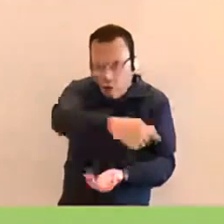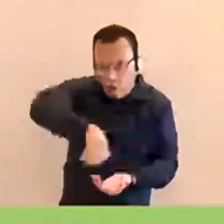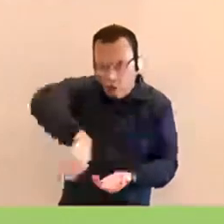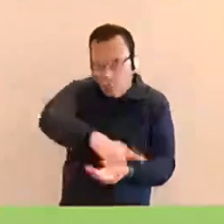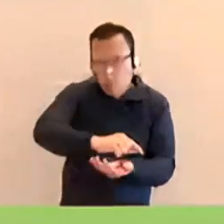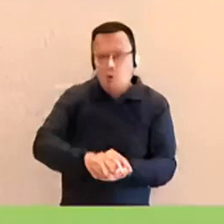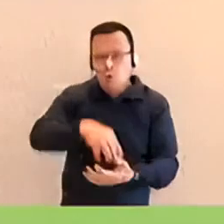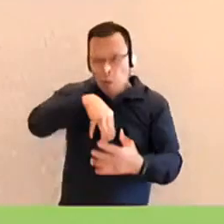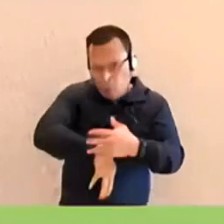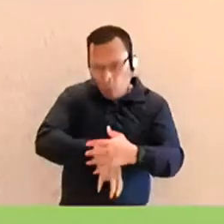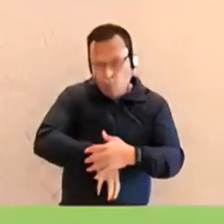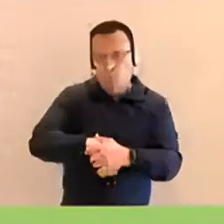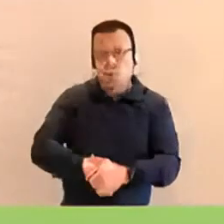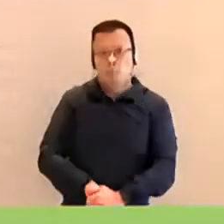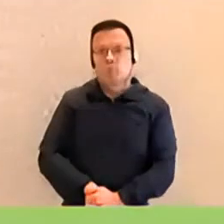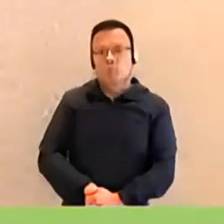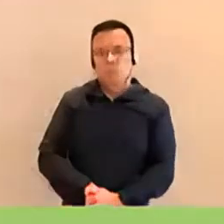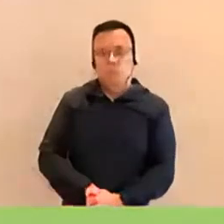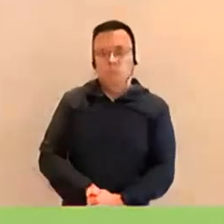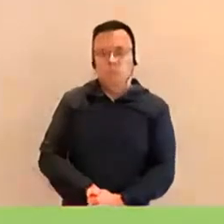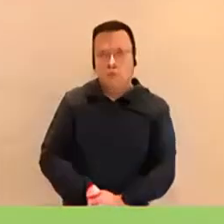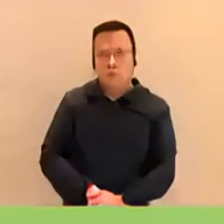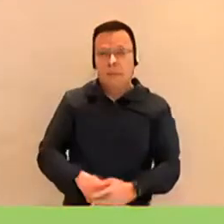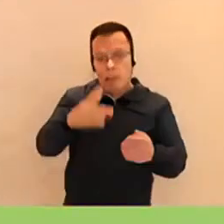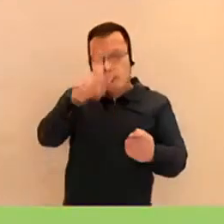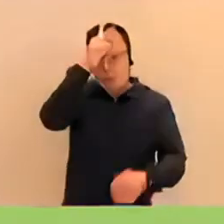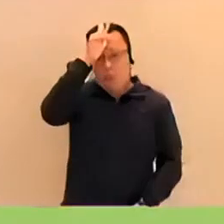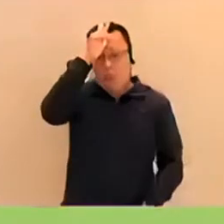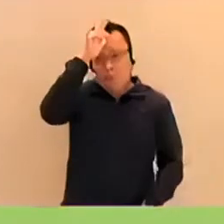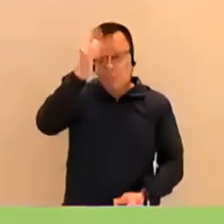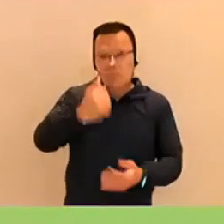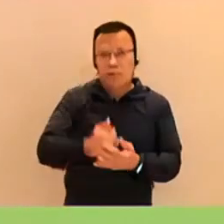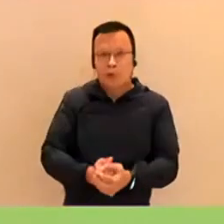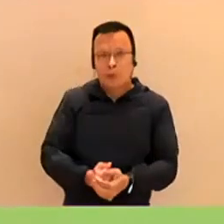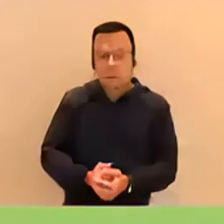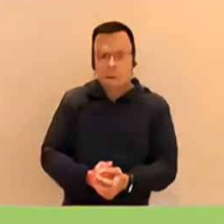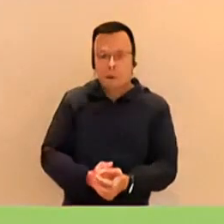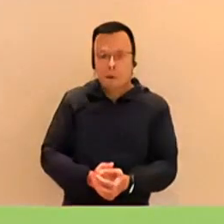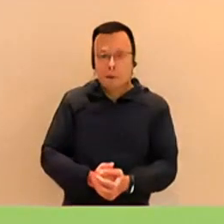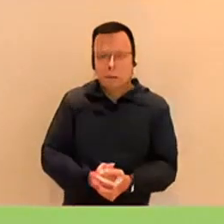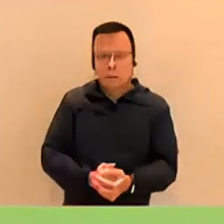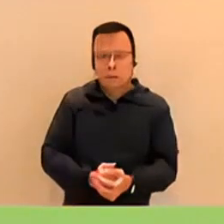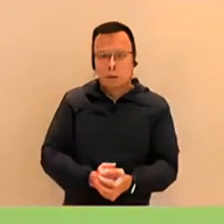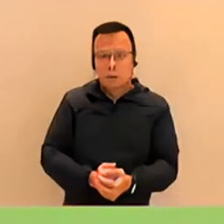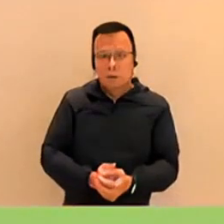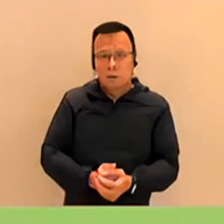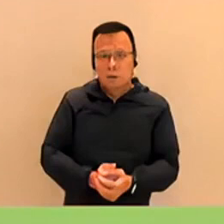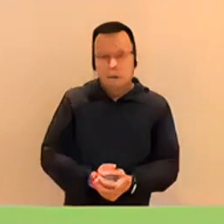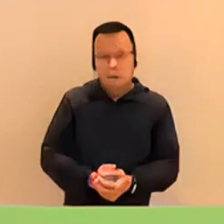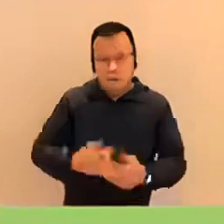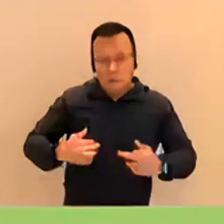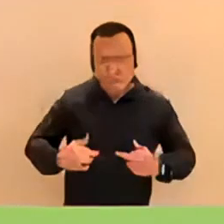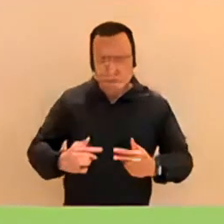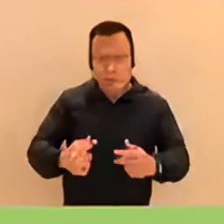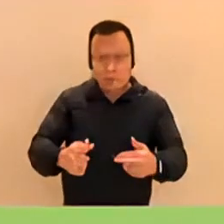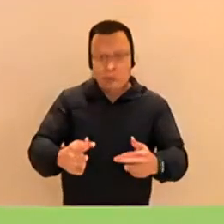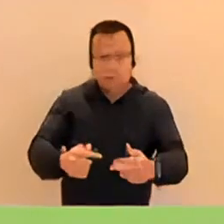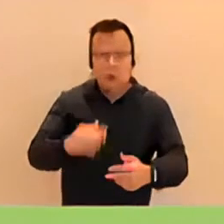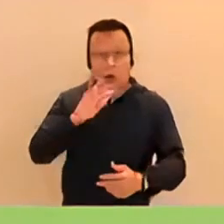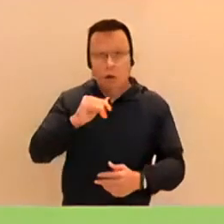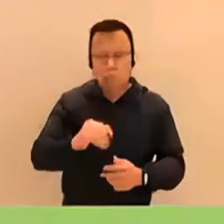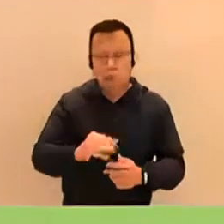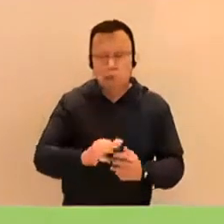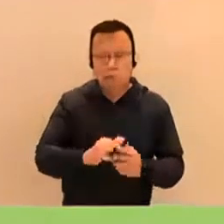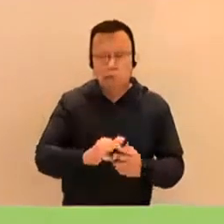Now, the government aspired to create vibrant, livable, and sustainable communities in these two major